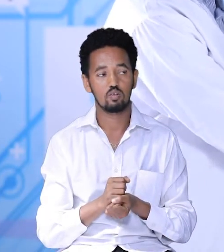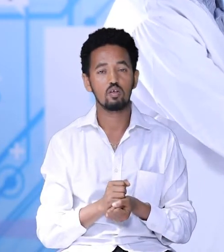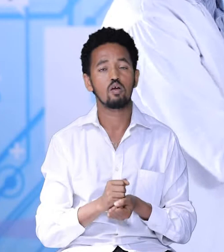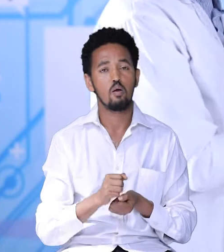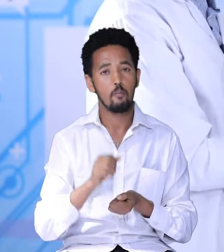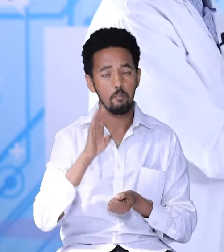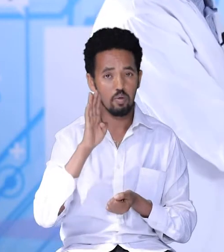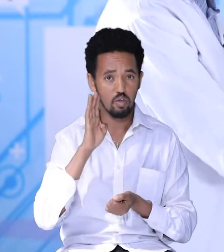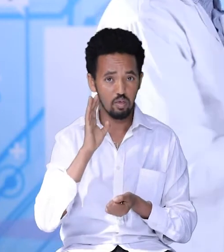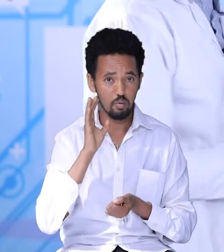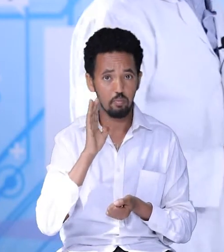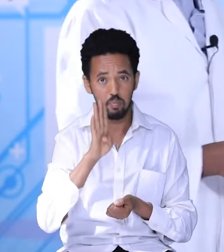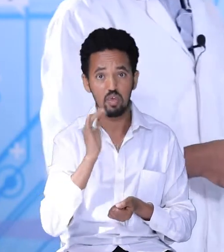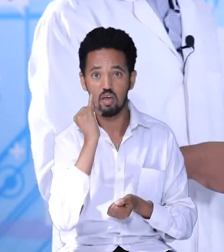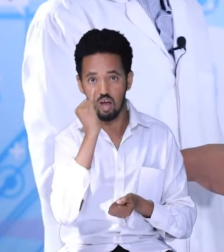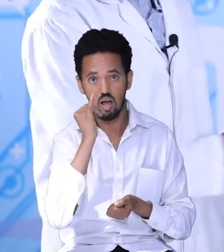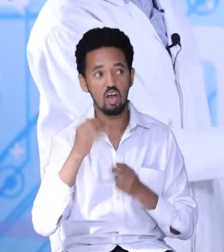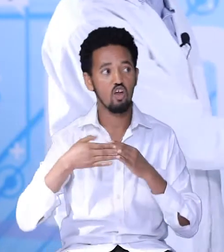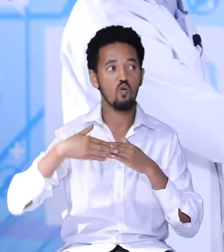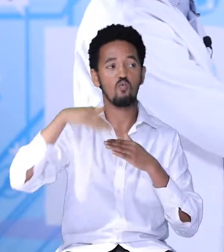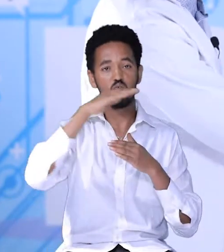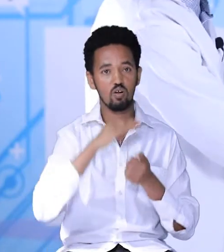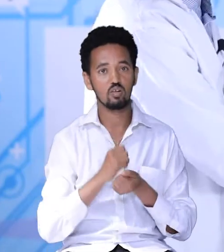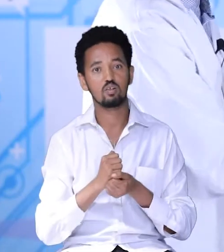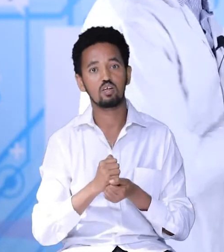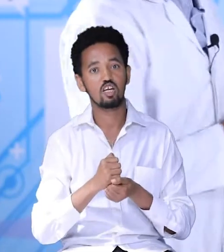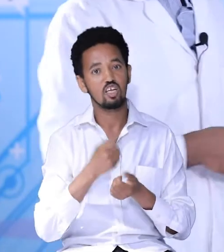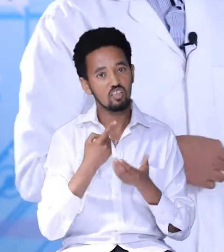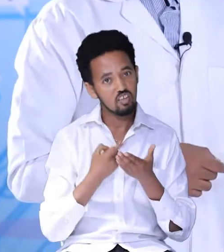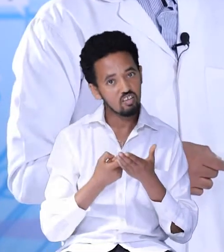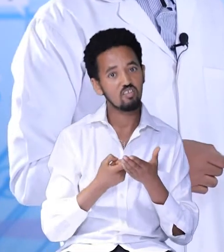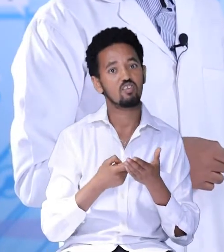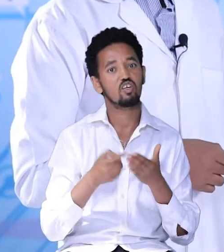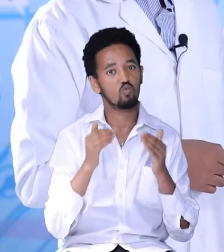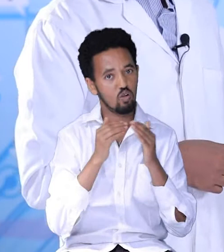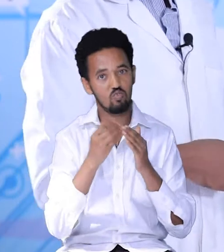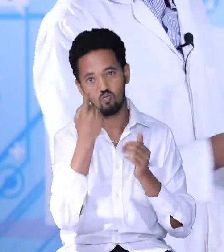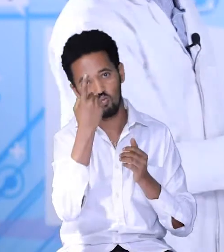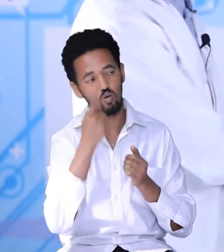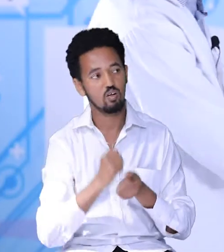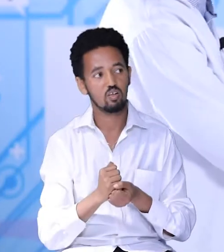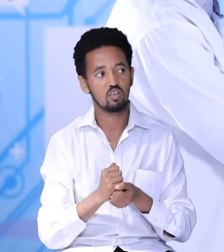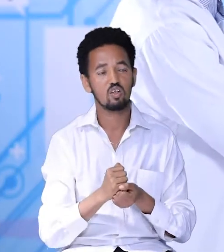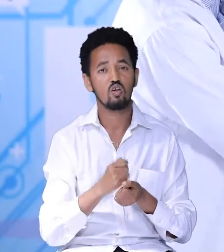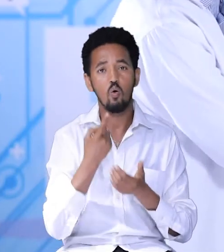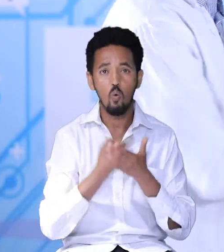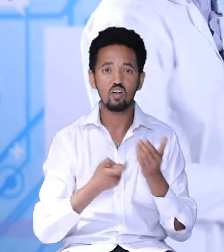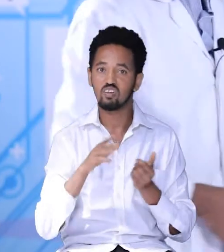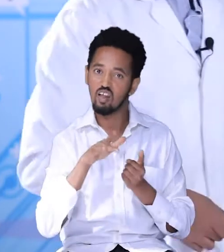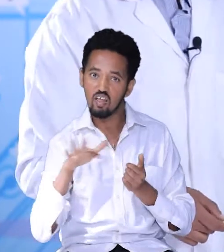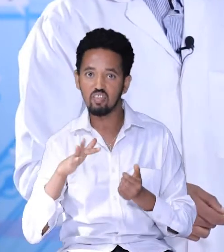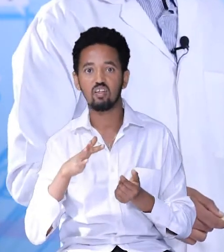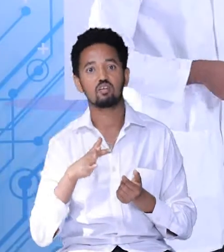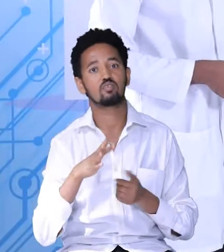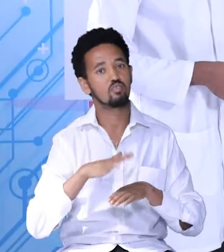Pi over Wi. This means divided by n is equals to 1. What these letters